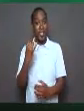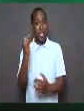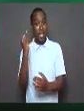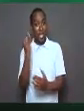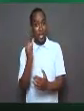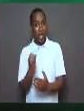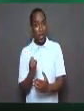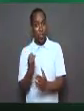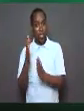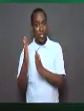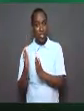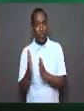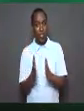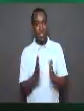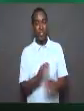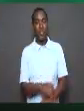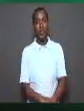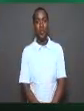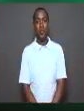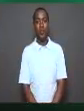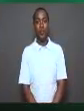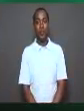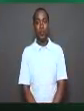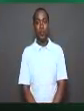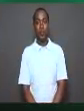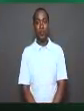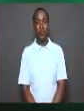image of the specimen.